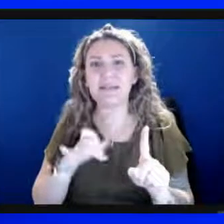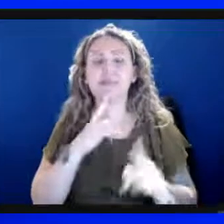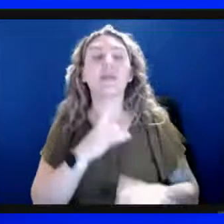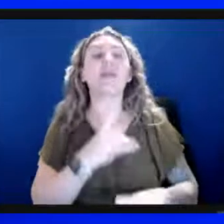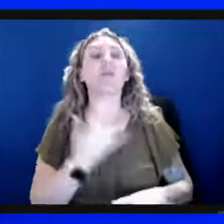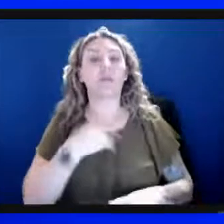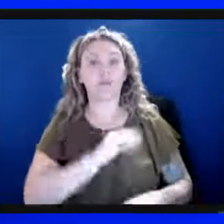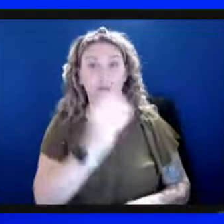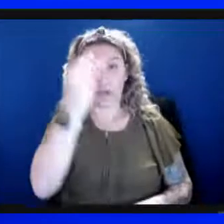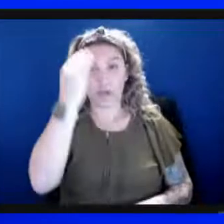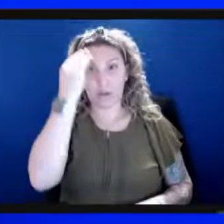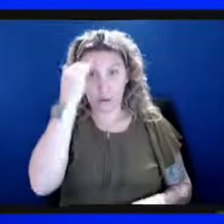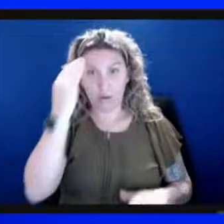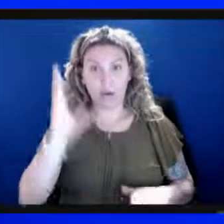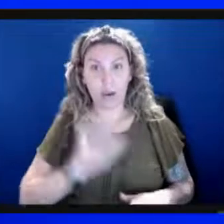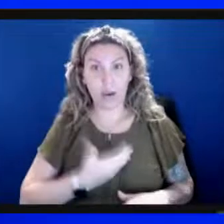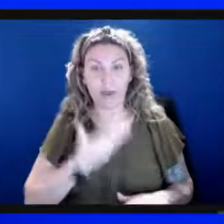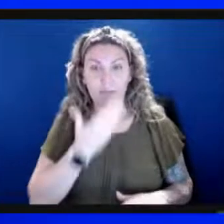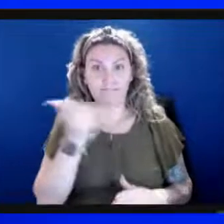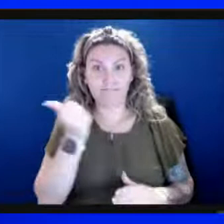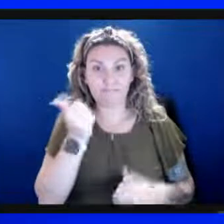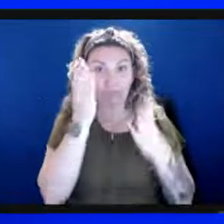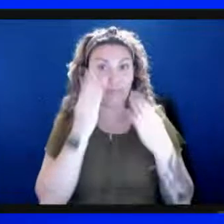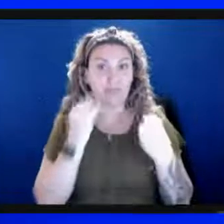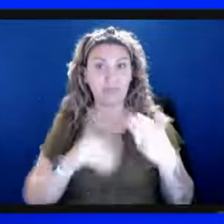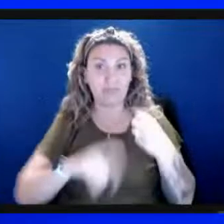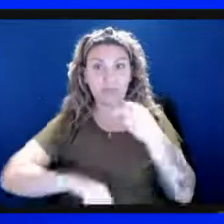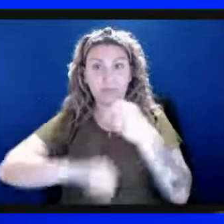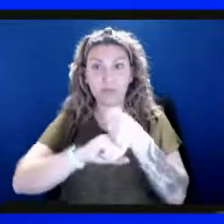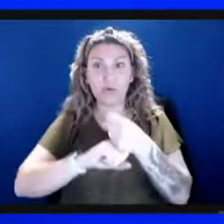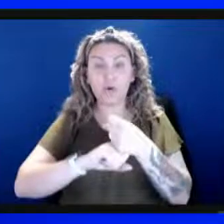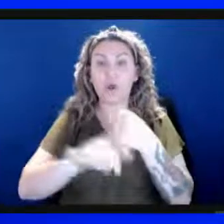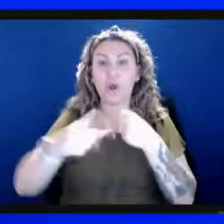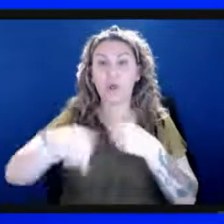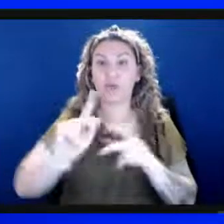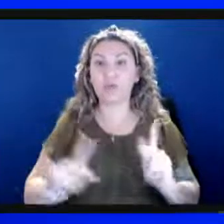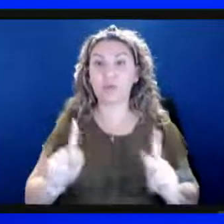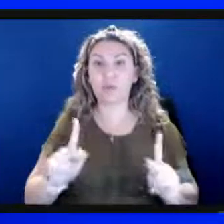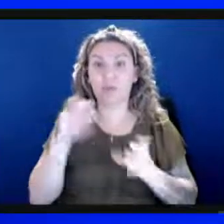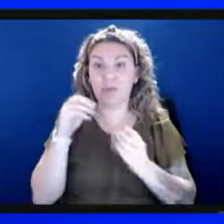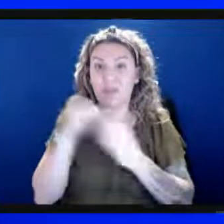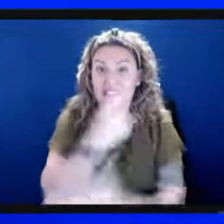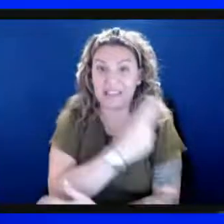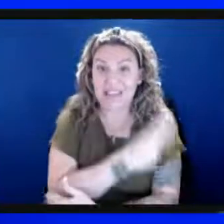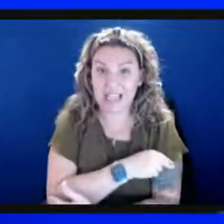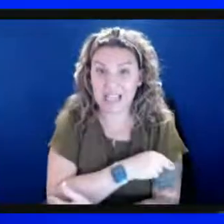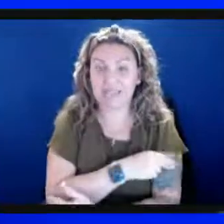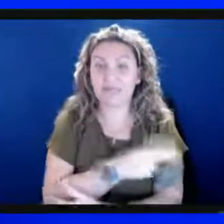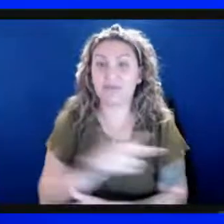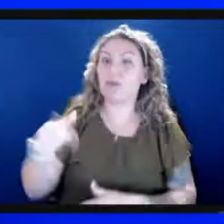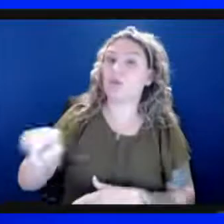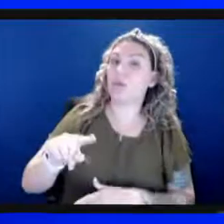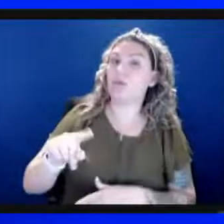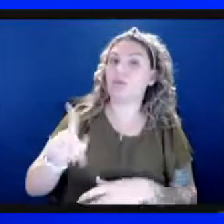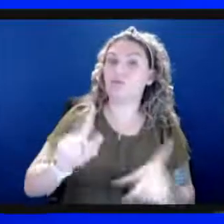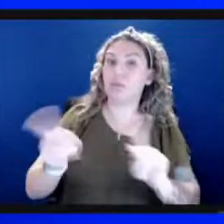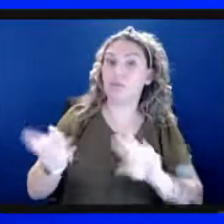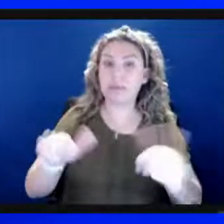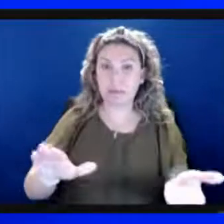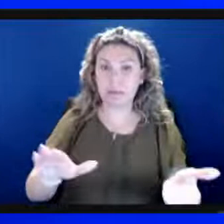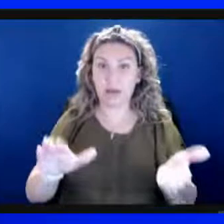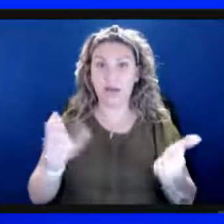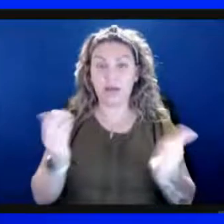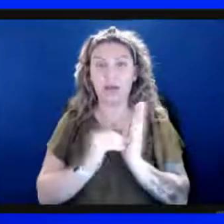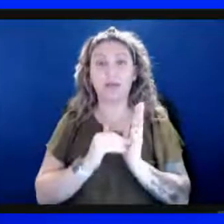and our best data support the fact that those people that are in the hospital, those people that are dying, again, we get these questions